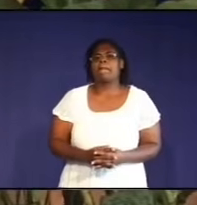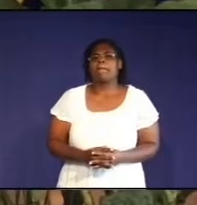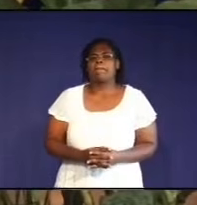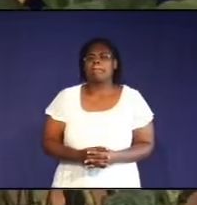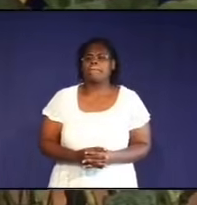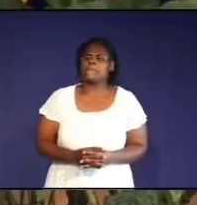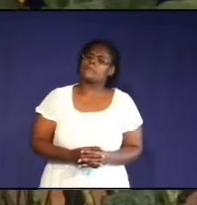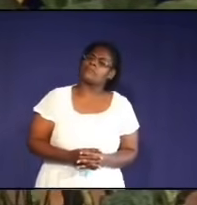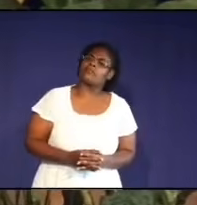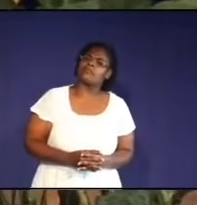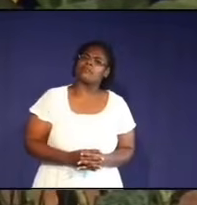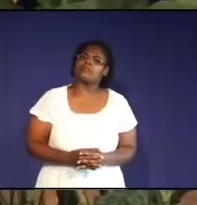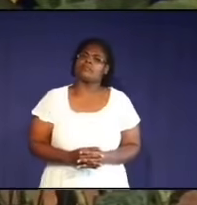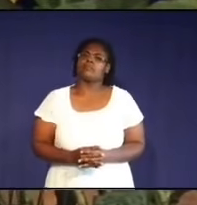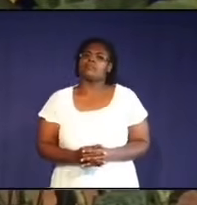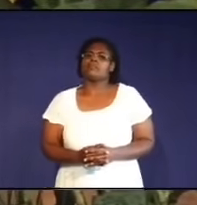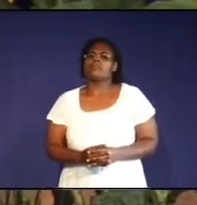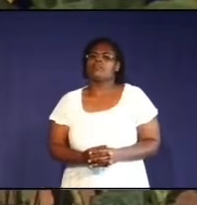You see,